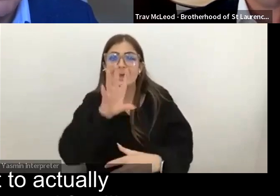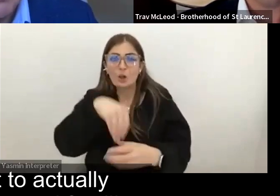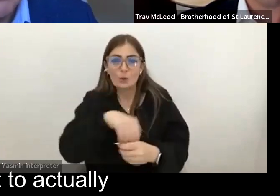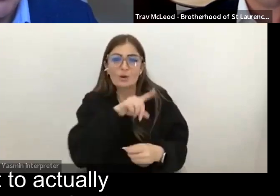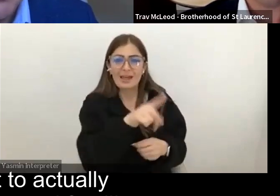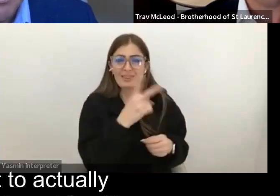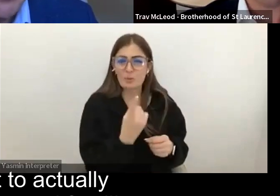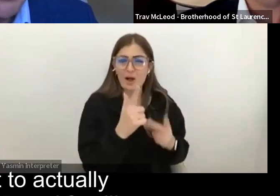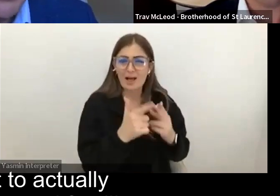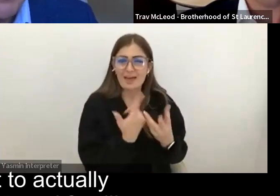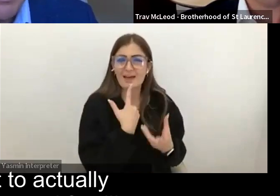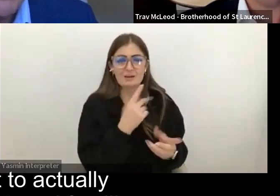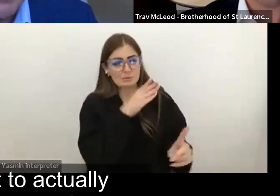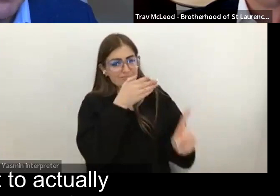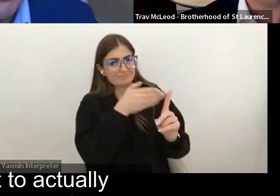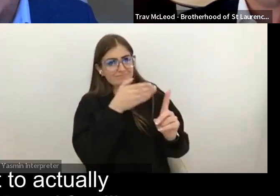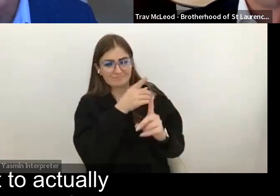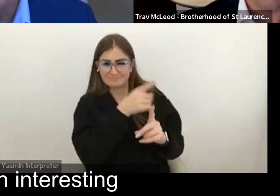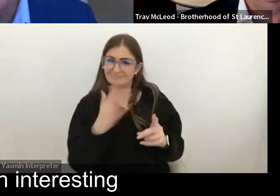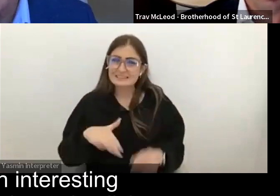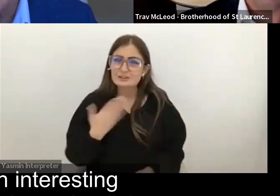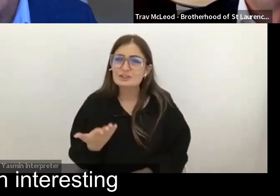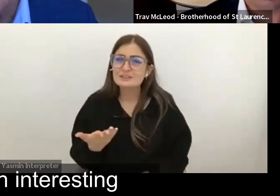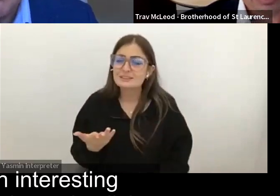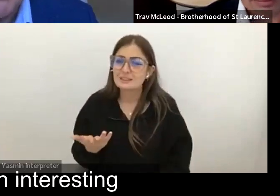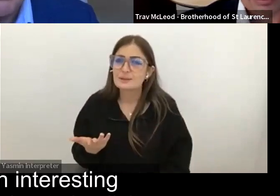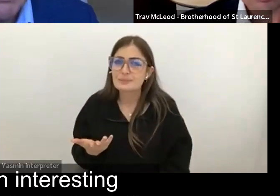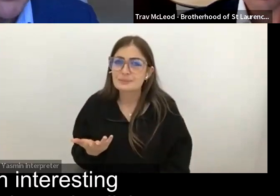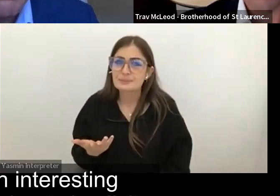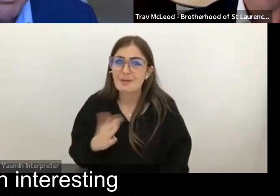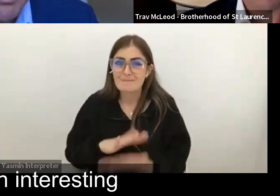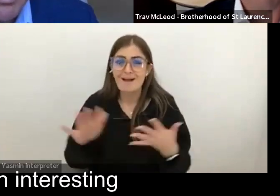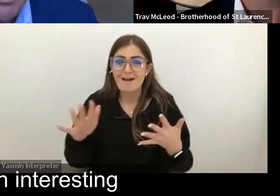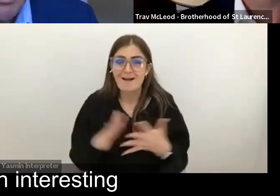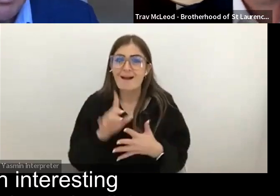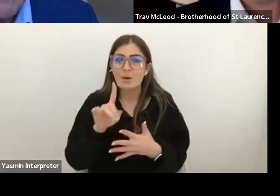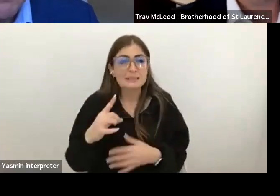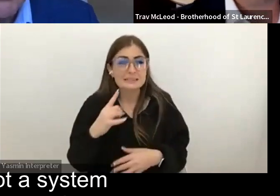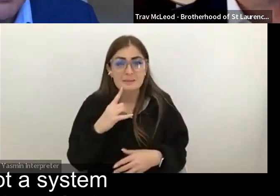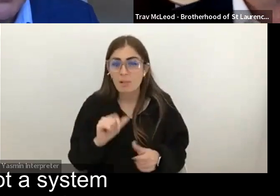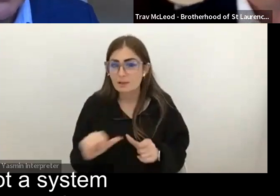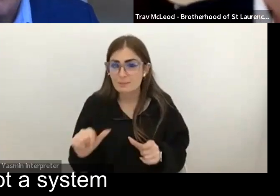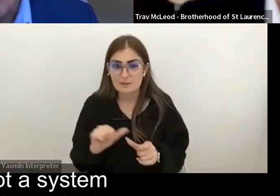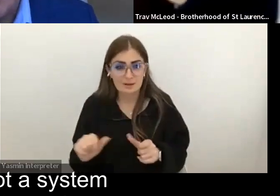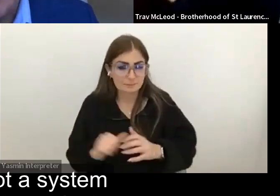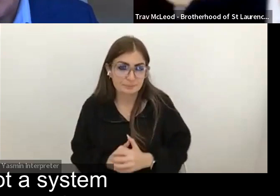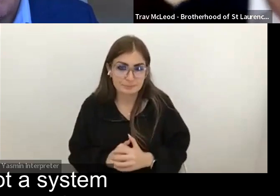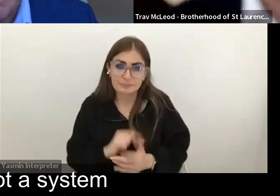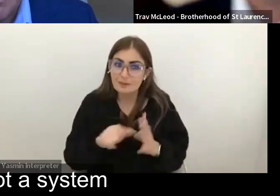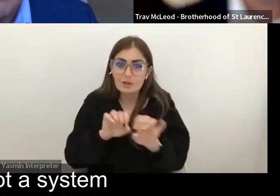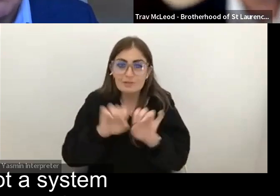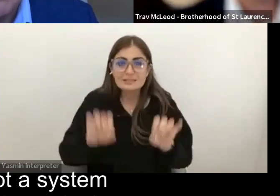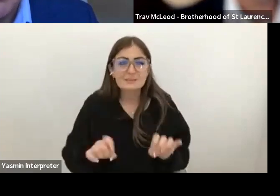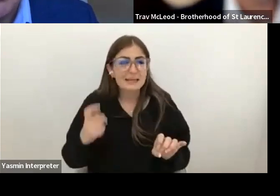that sought to actually target disadvantaged families. And there's an interesting message there about simplicity. If you've got a system that's easy